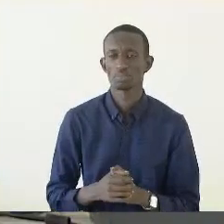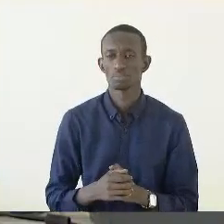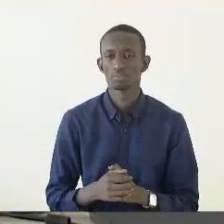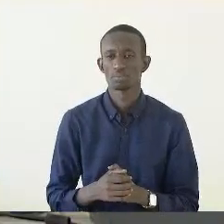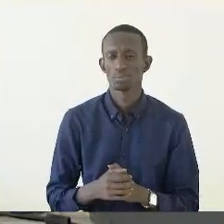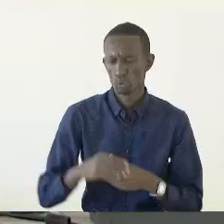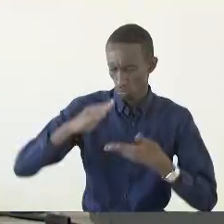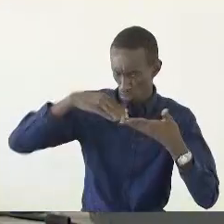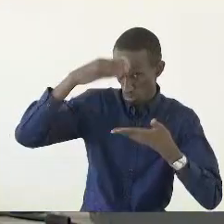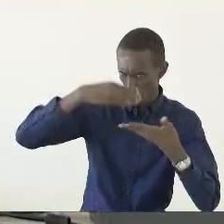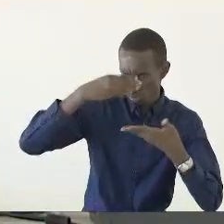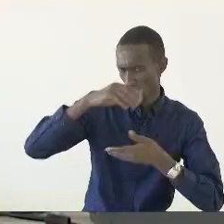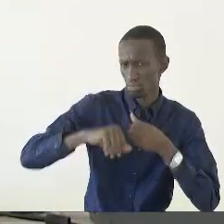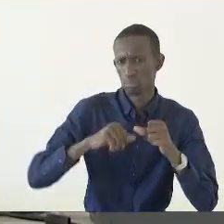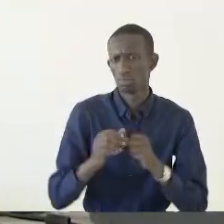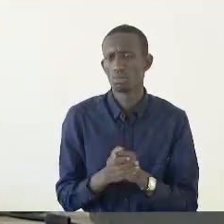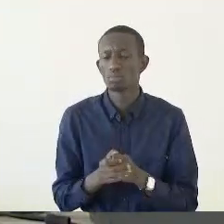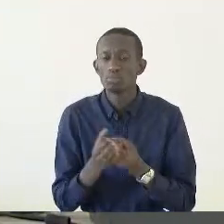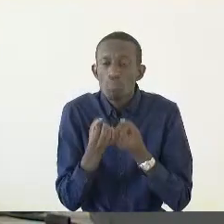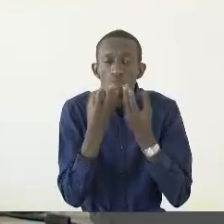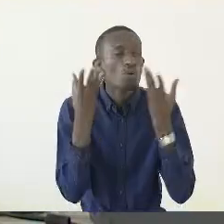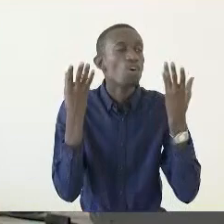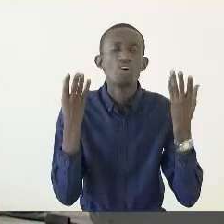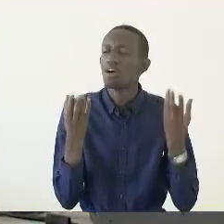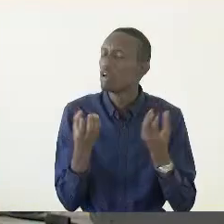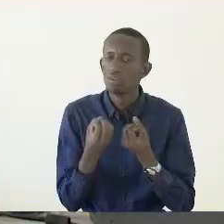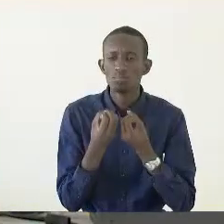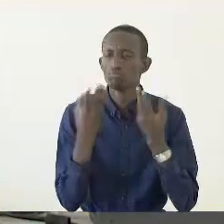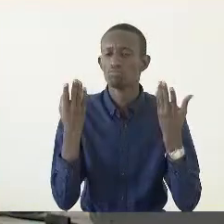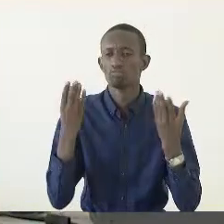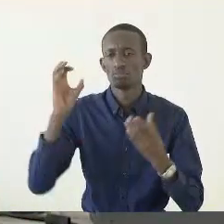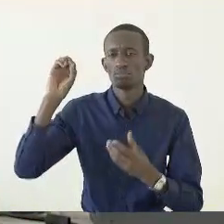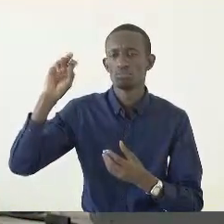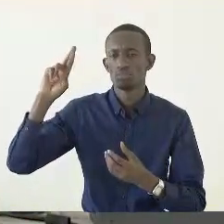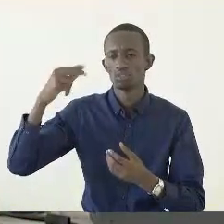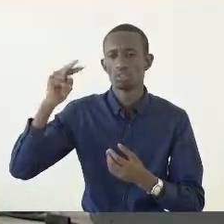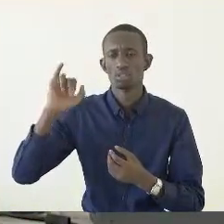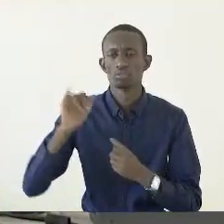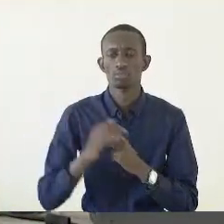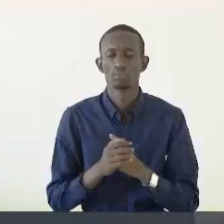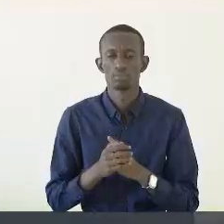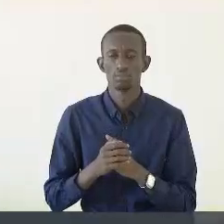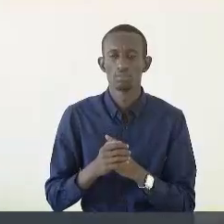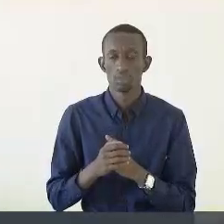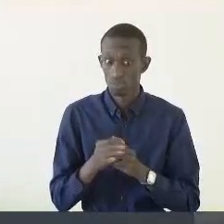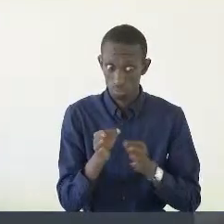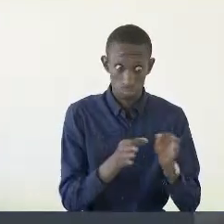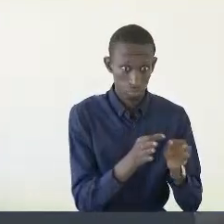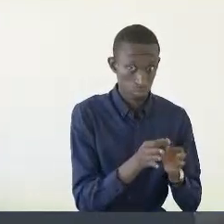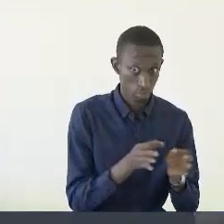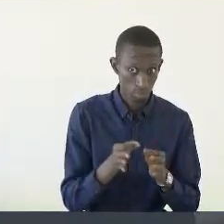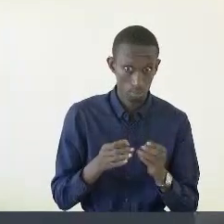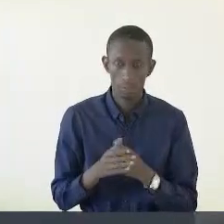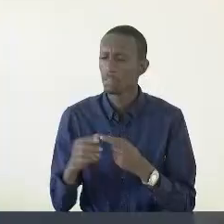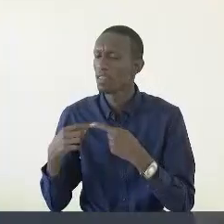have talked about flowers as organs of the plant. We have described different